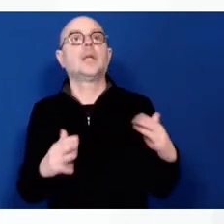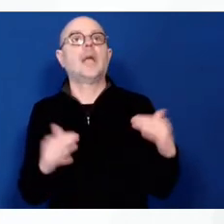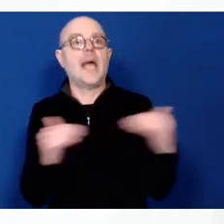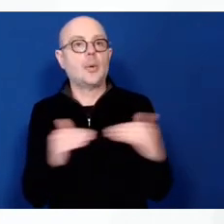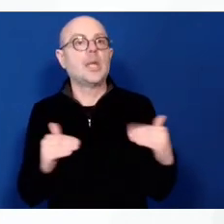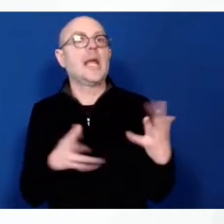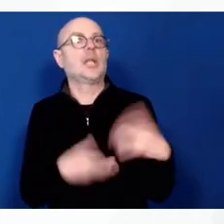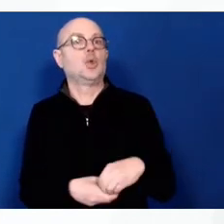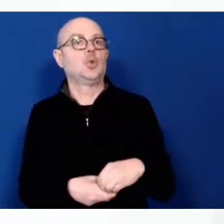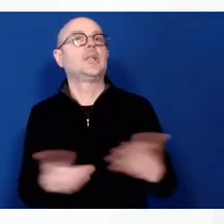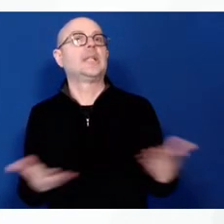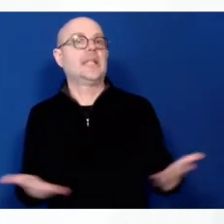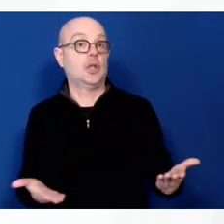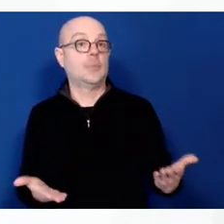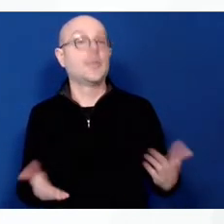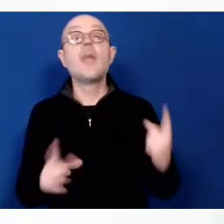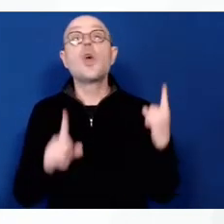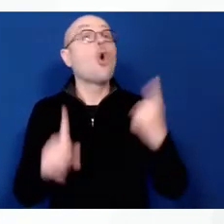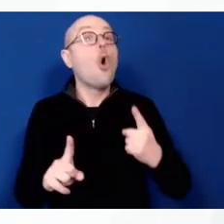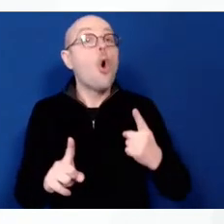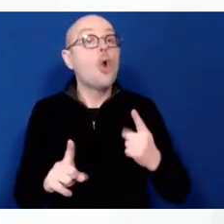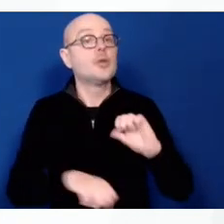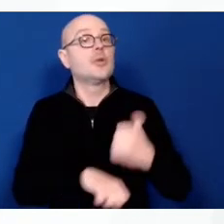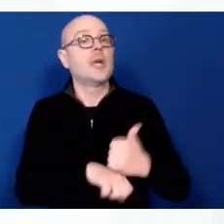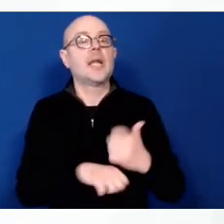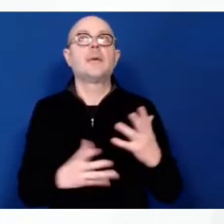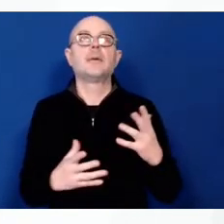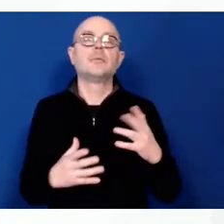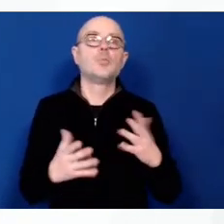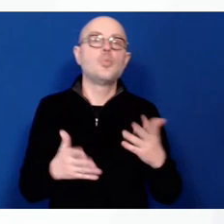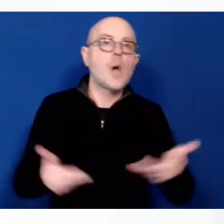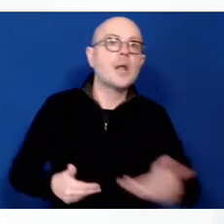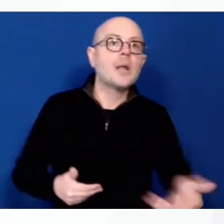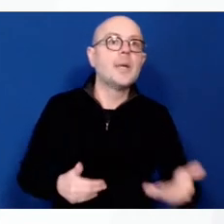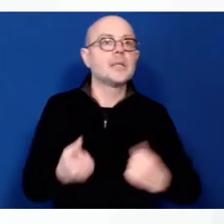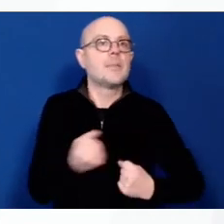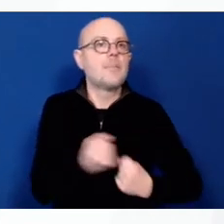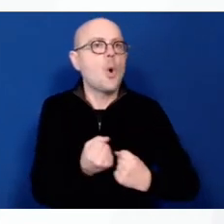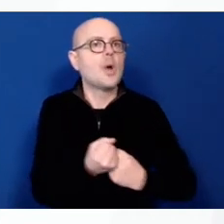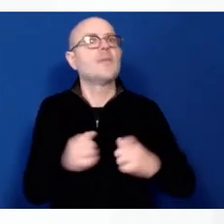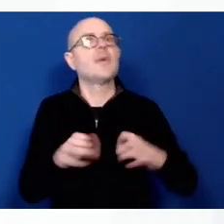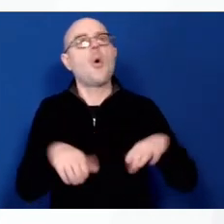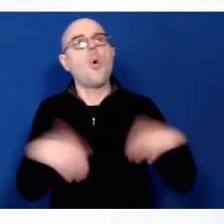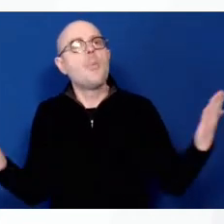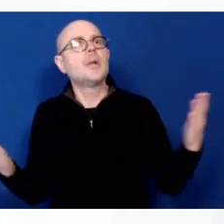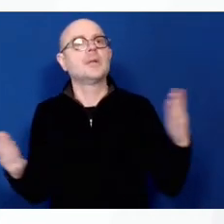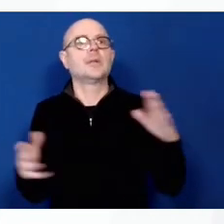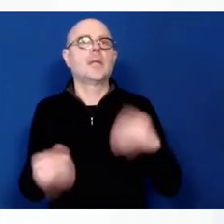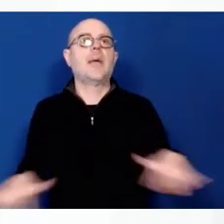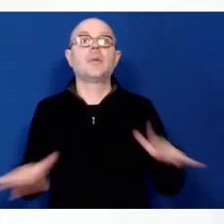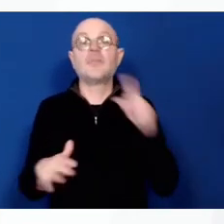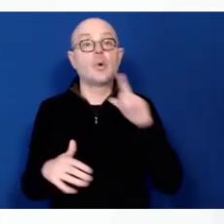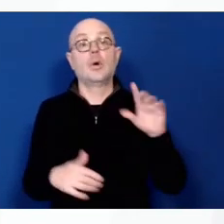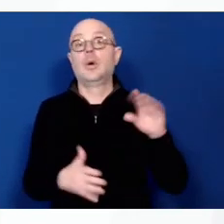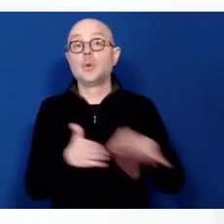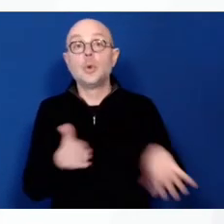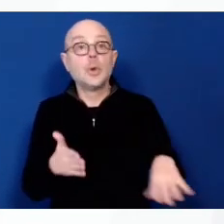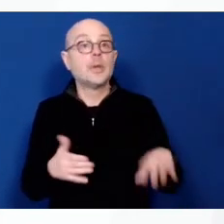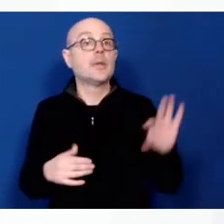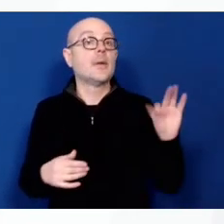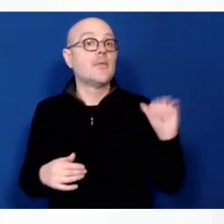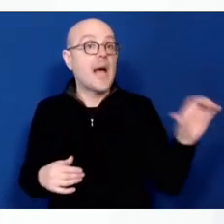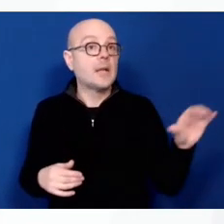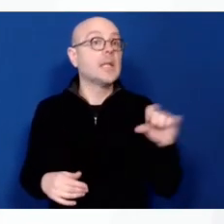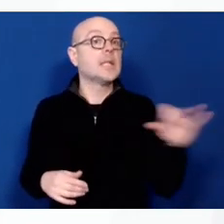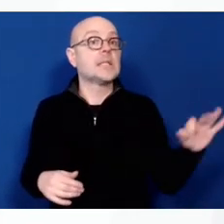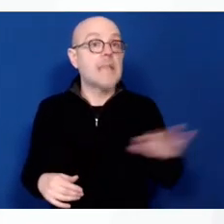creating an accessible, welcoming, supportive campus climate where students, faculty, and staff want to come and want